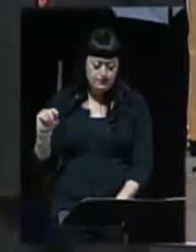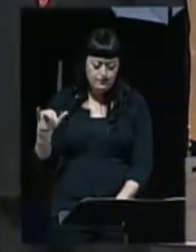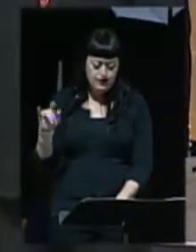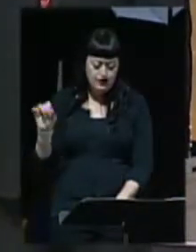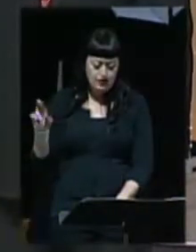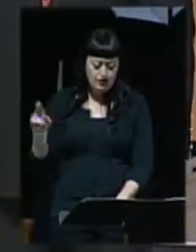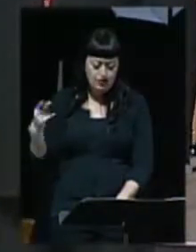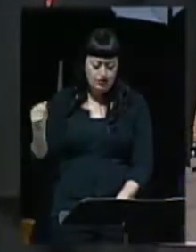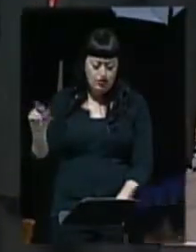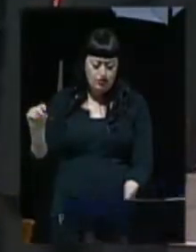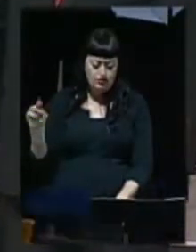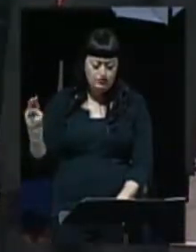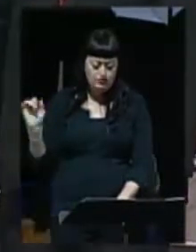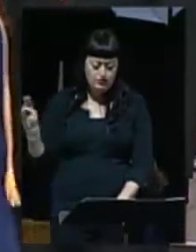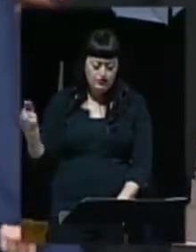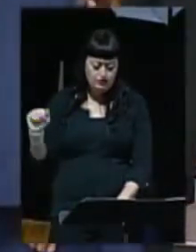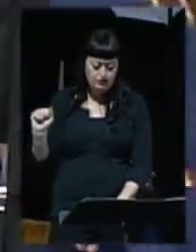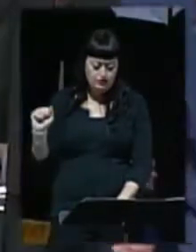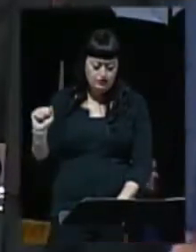Tyler Hartman.